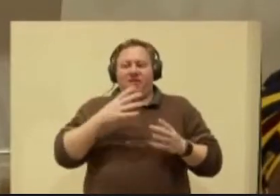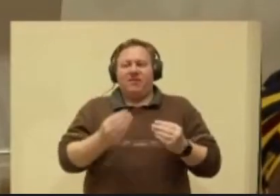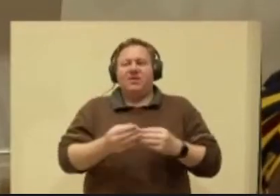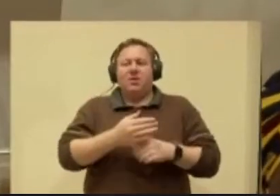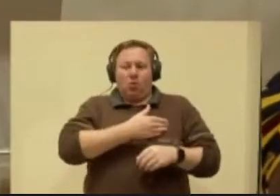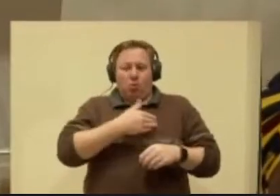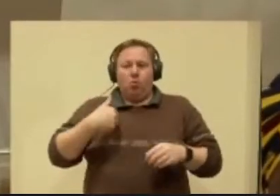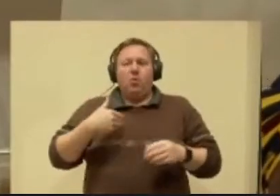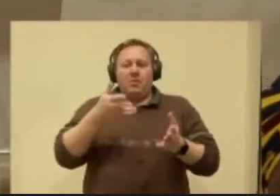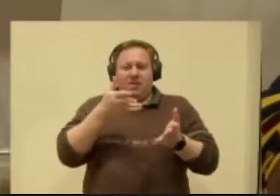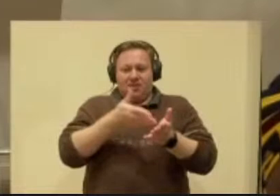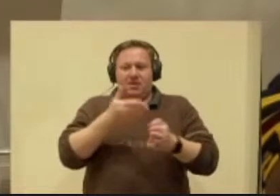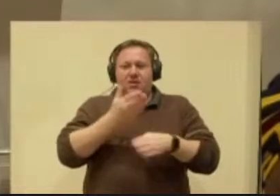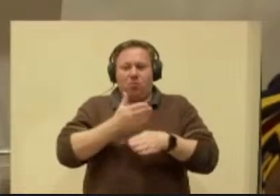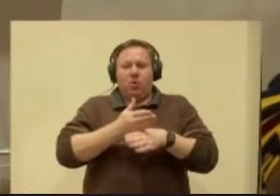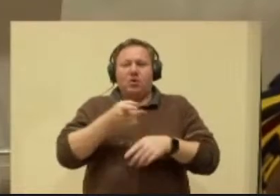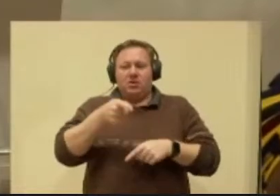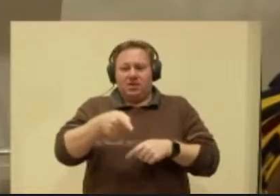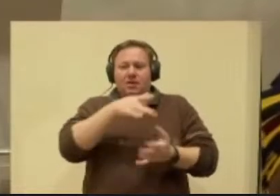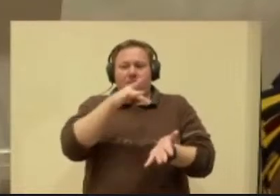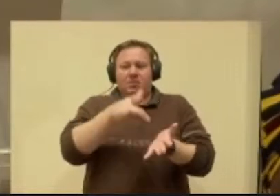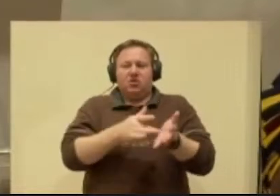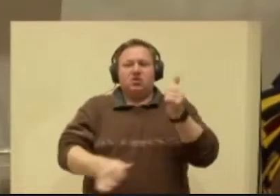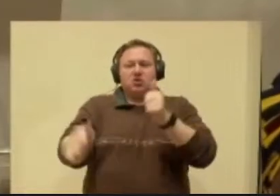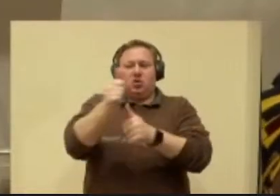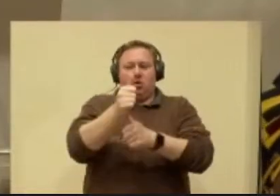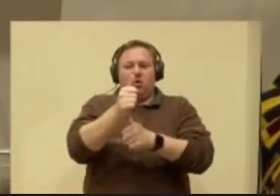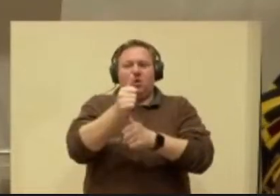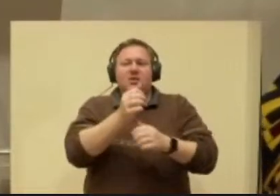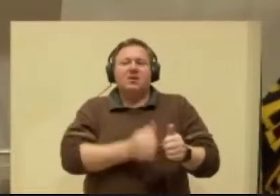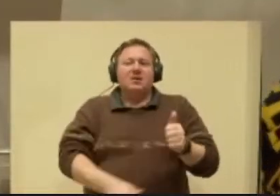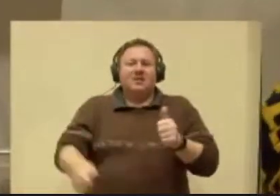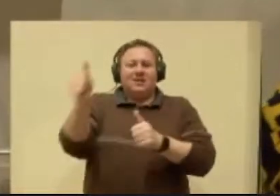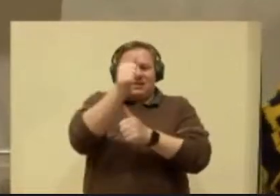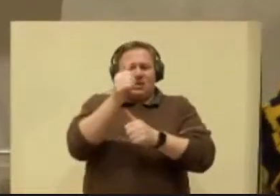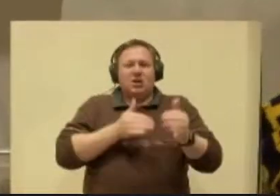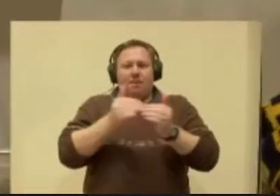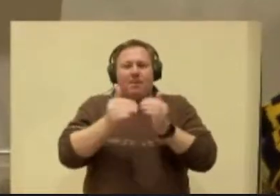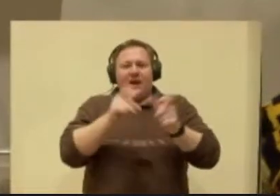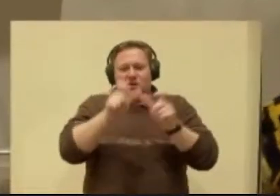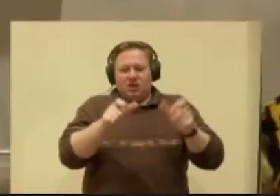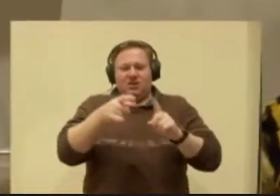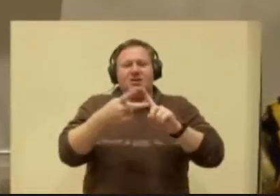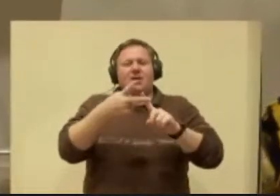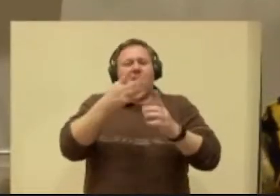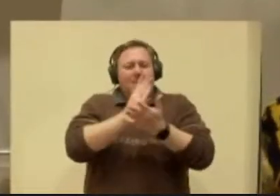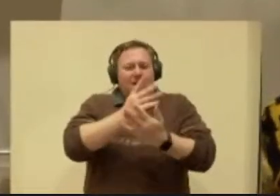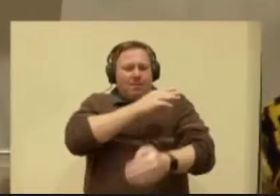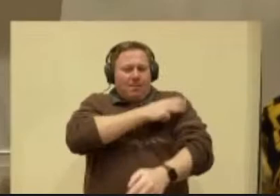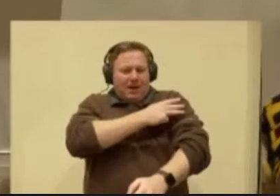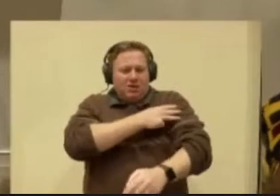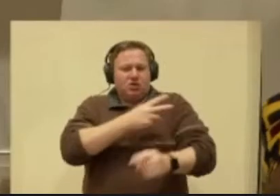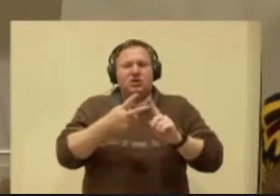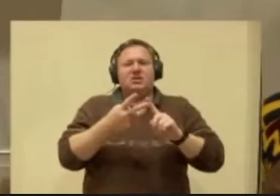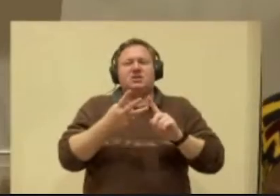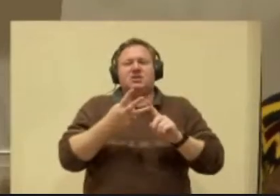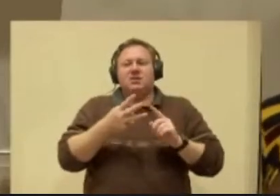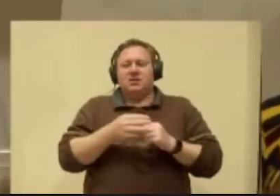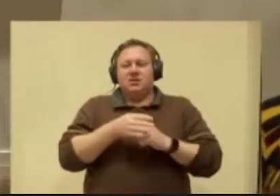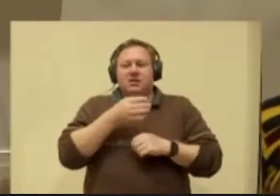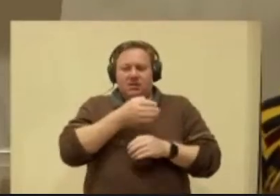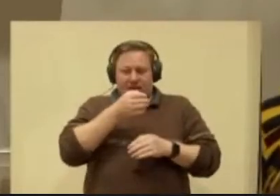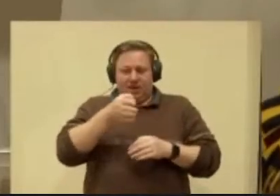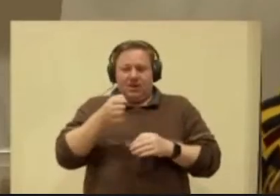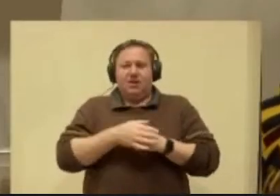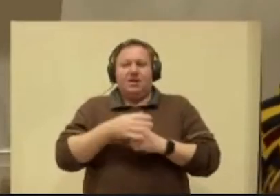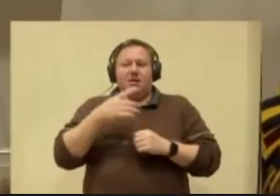in positions of authority as either as senior management senior managers middle managers but angry barbona and